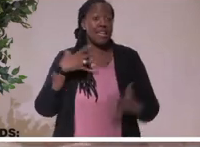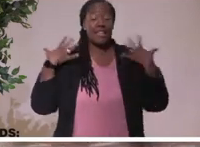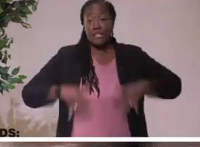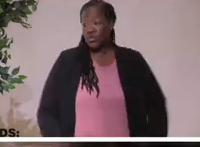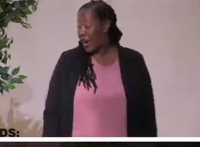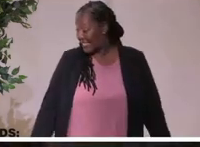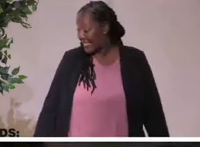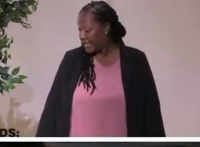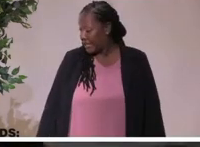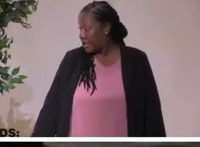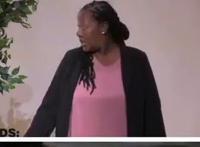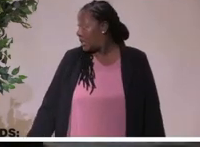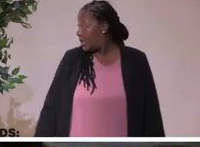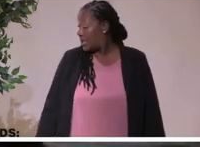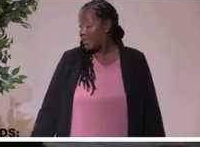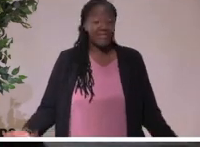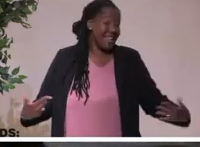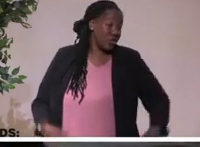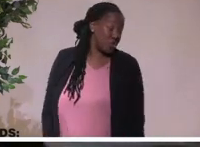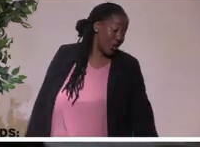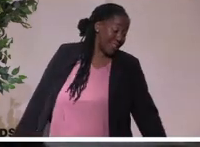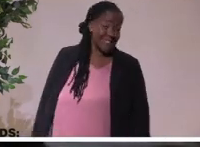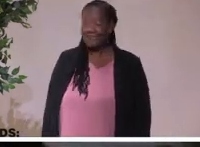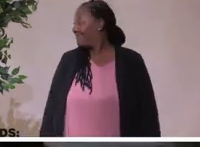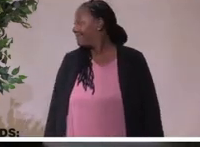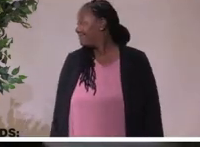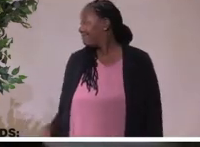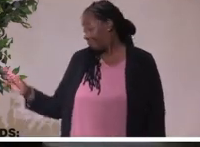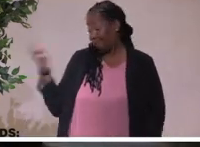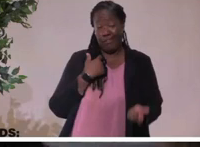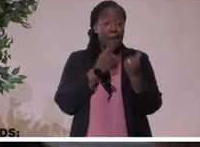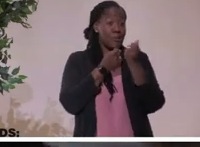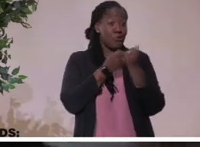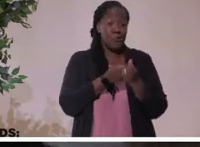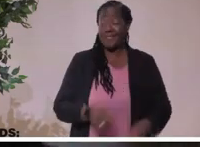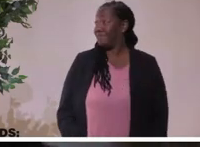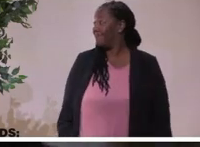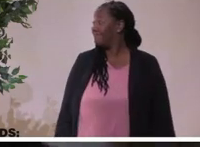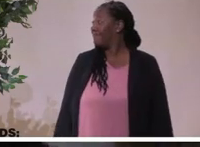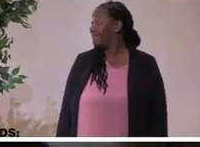It's a dress. It's a it come it's through. I see. I'm into it. Cause, you know, listen.